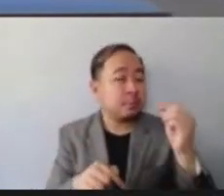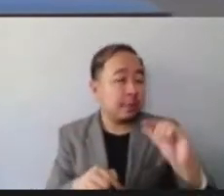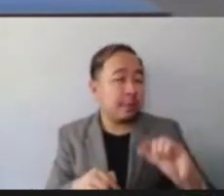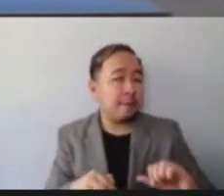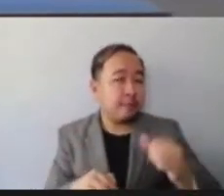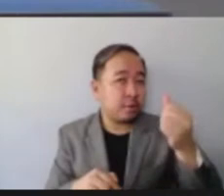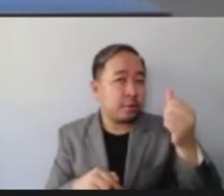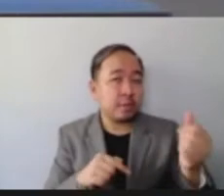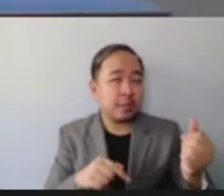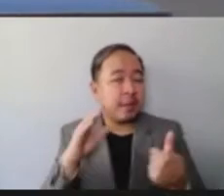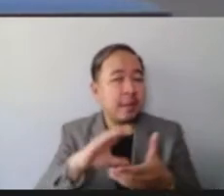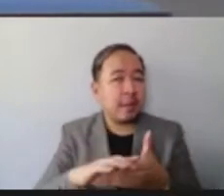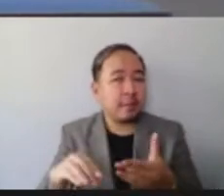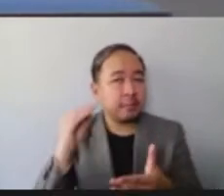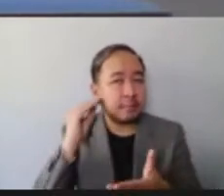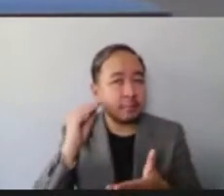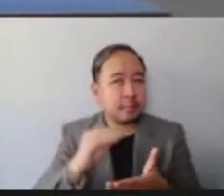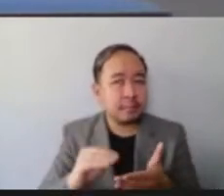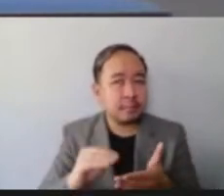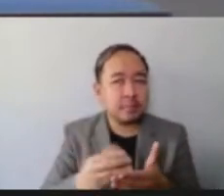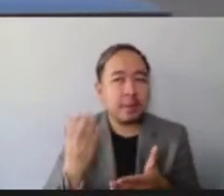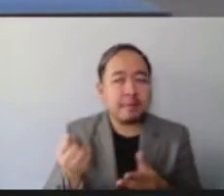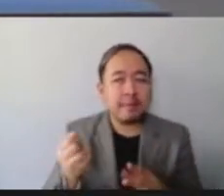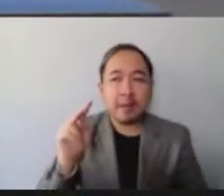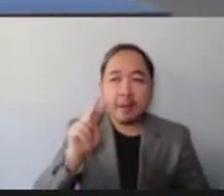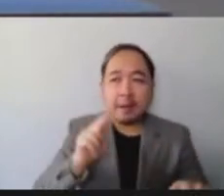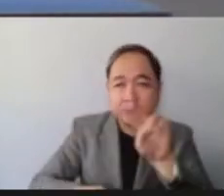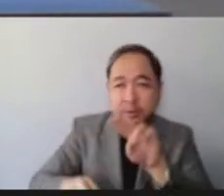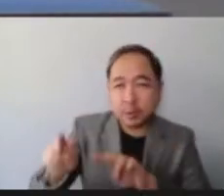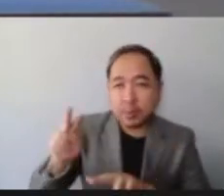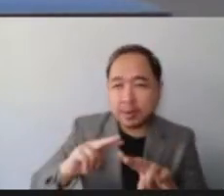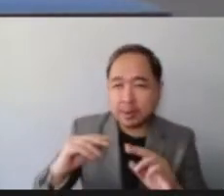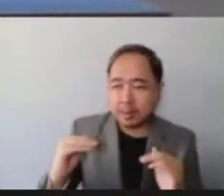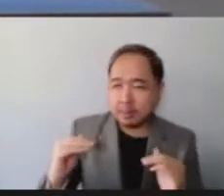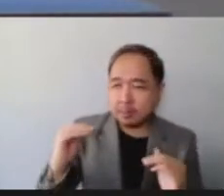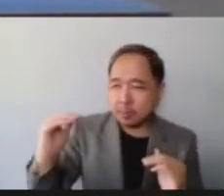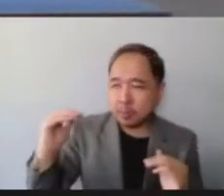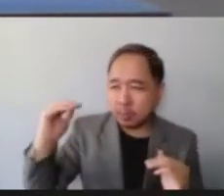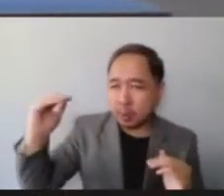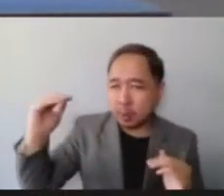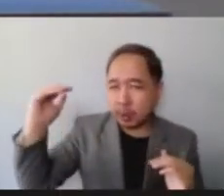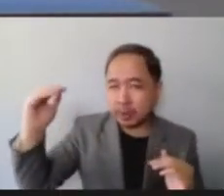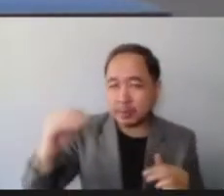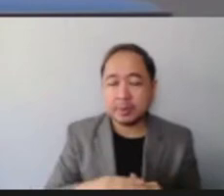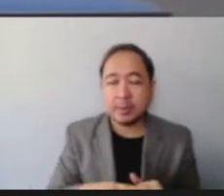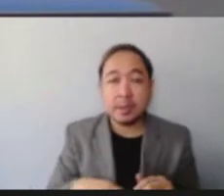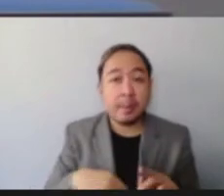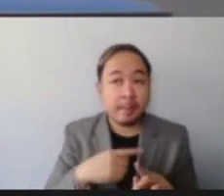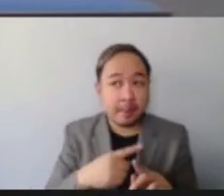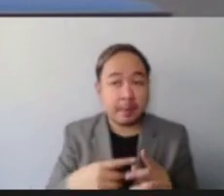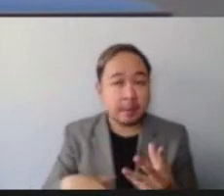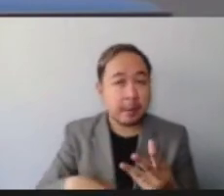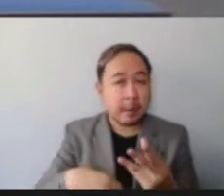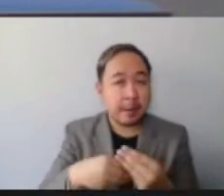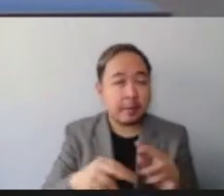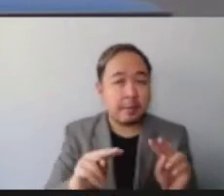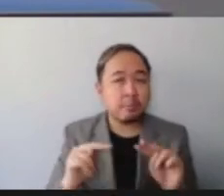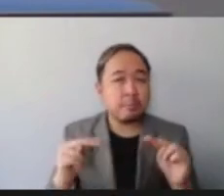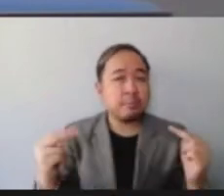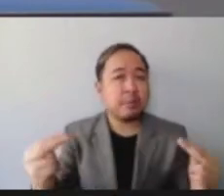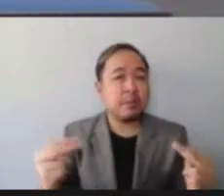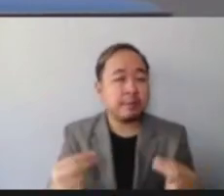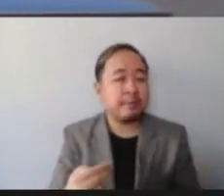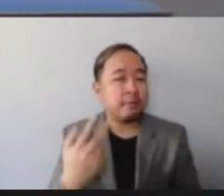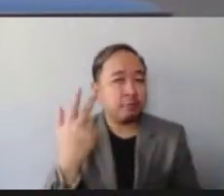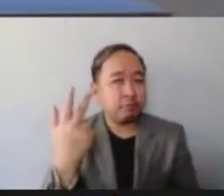assessment of progress as contained in the document we will then hear additional perspectives from three discard